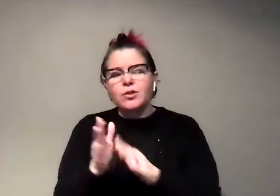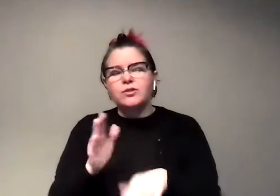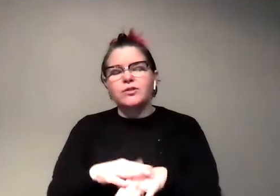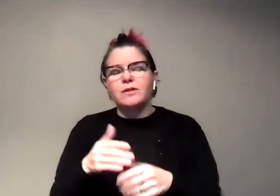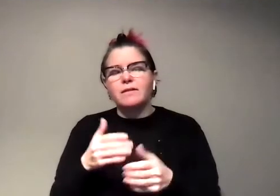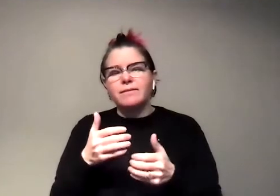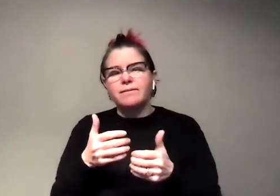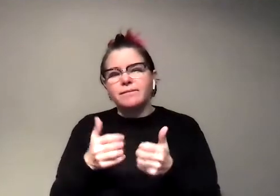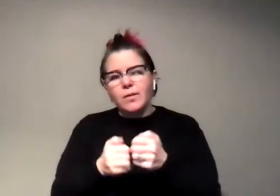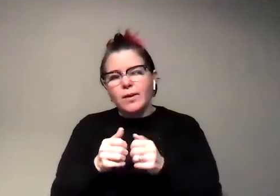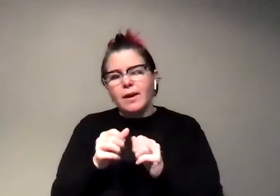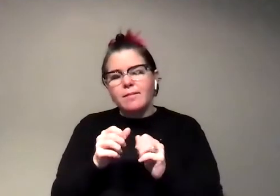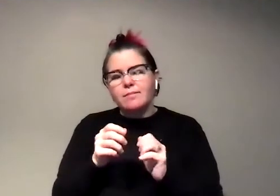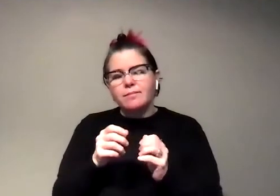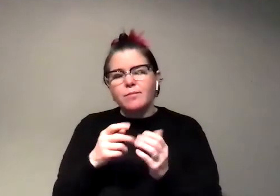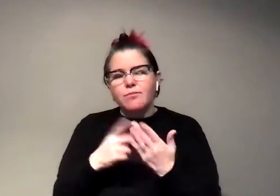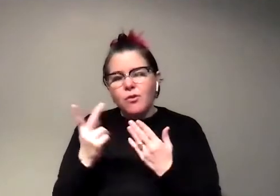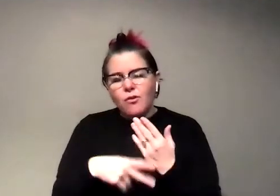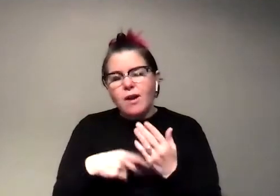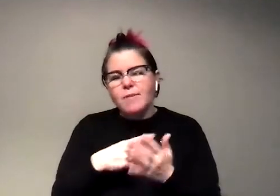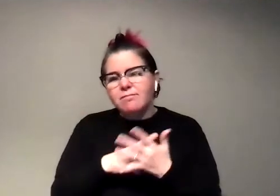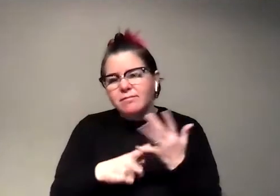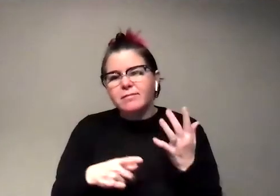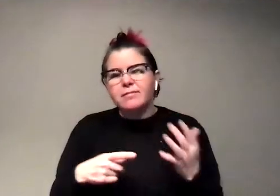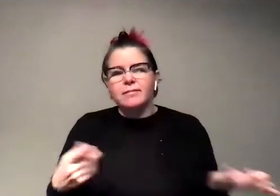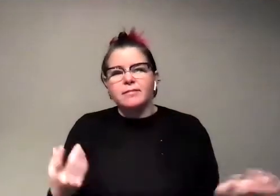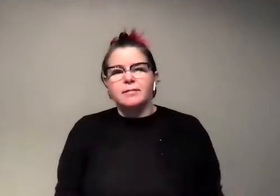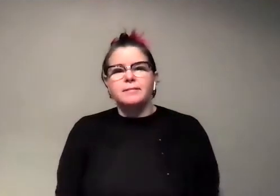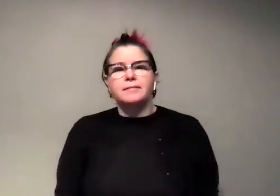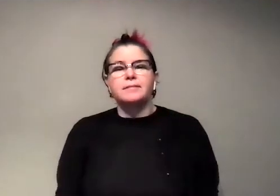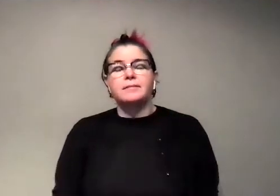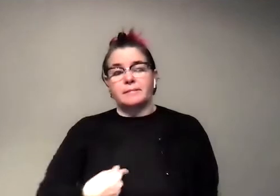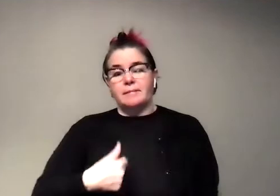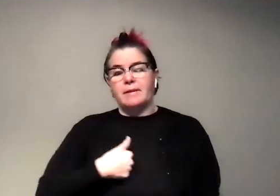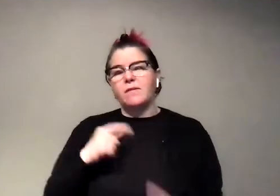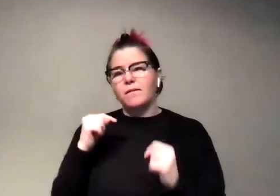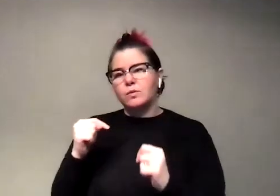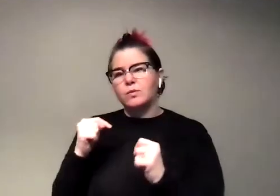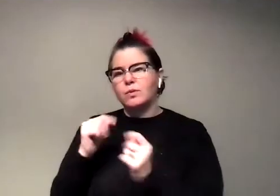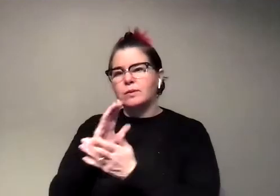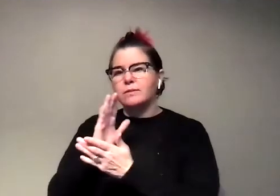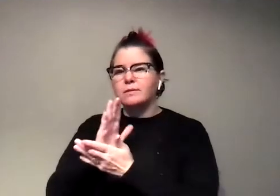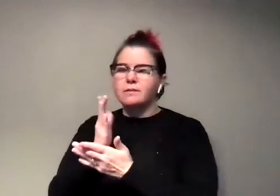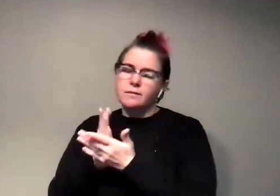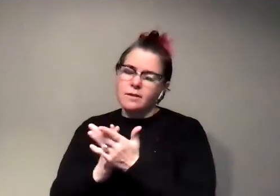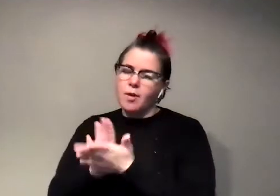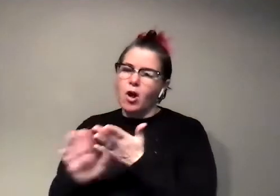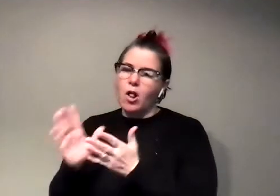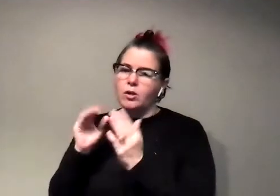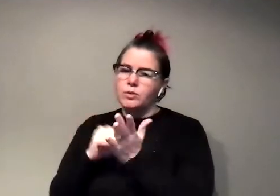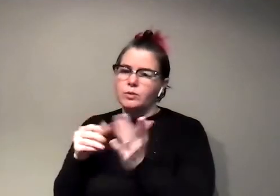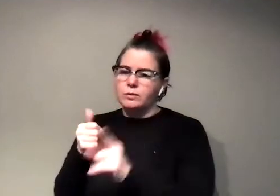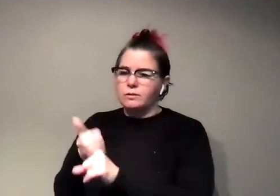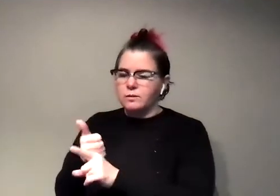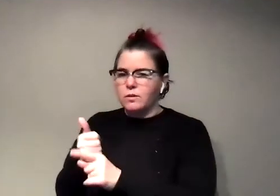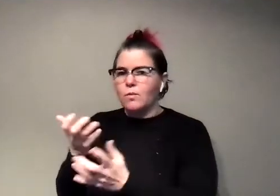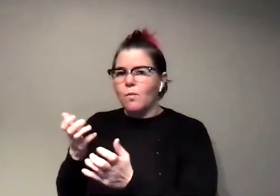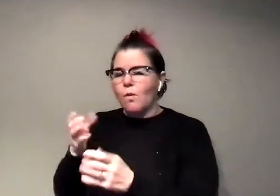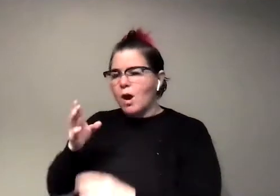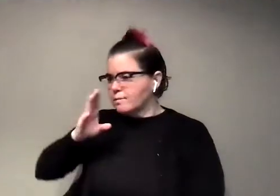and stuff. Because like I have tutored some college students that like want a more